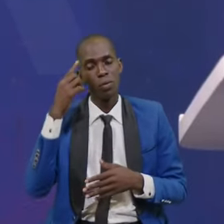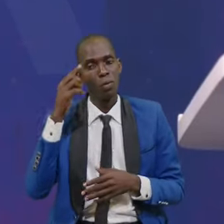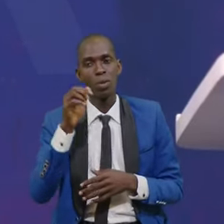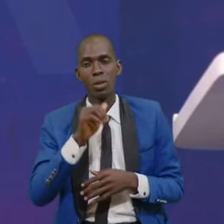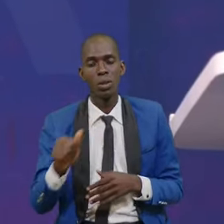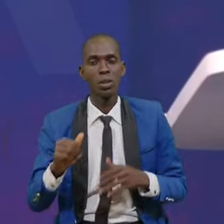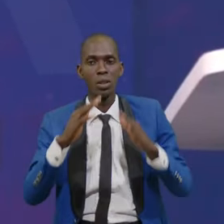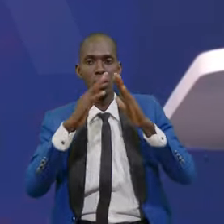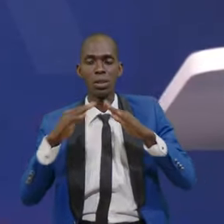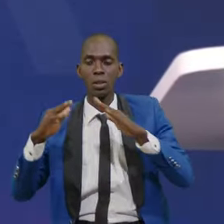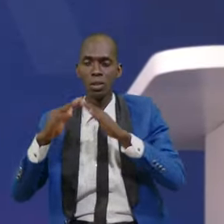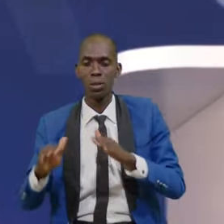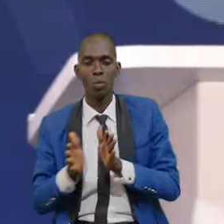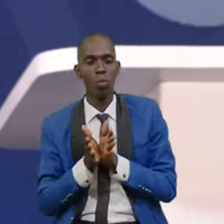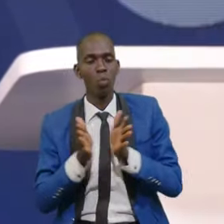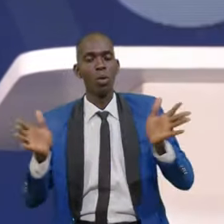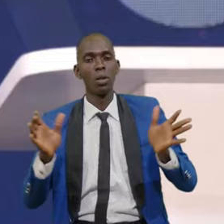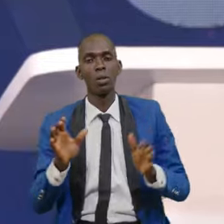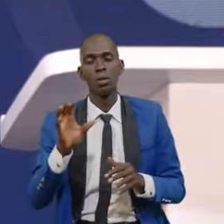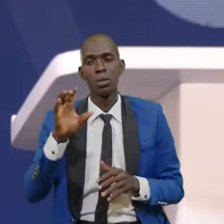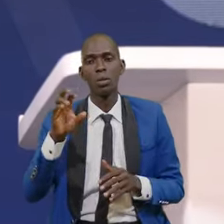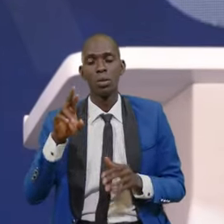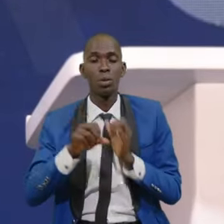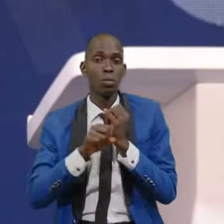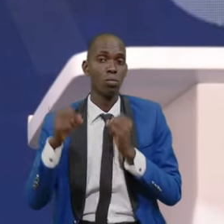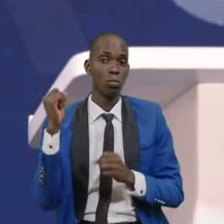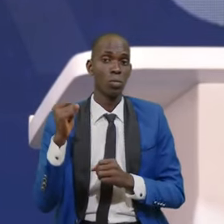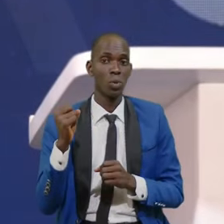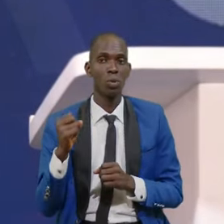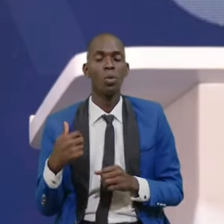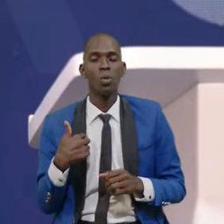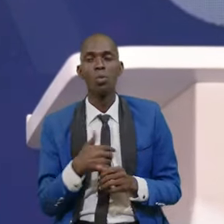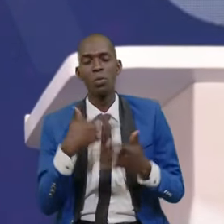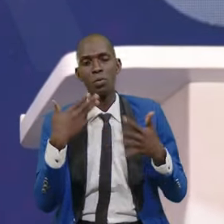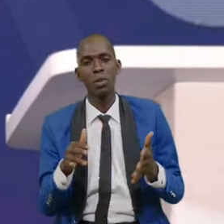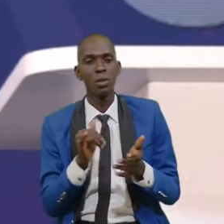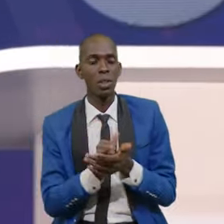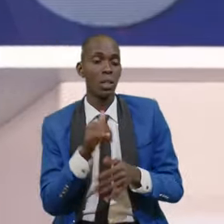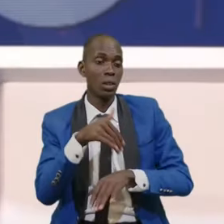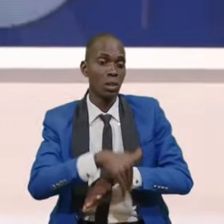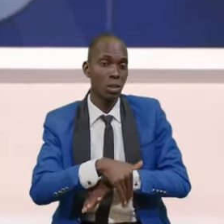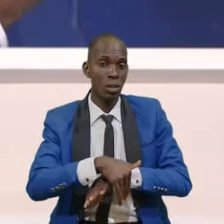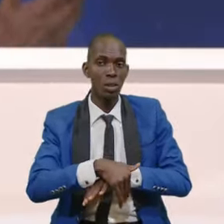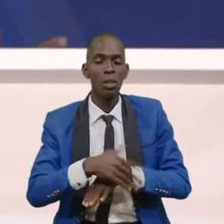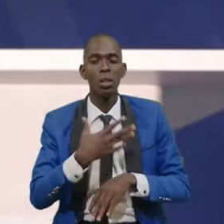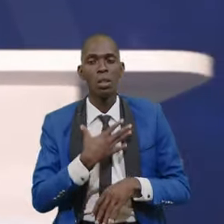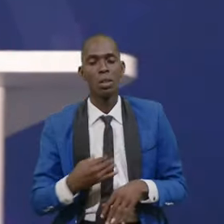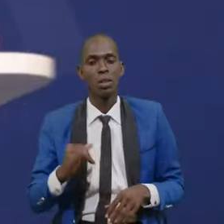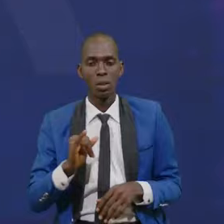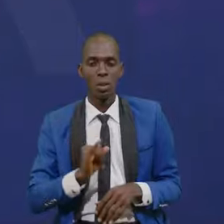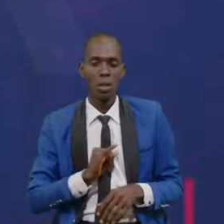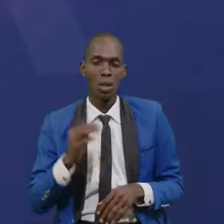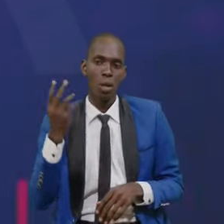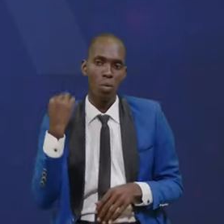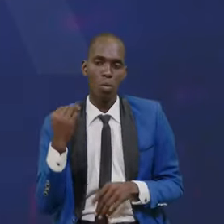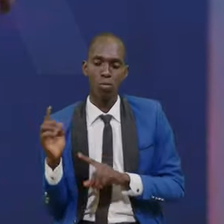not GCK at that time. And we finished that night. And I was coming to the